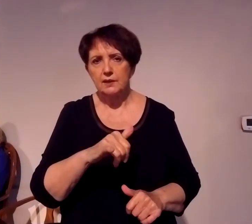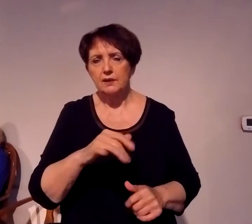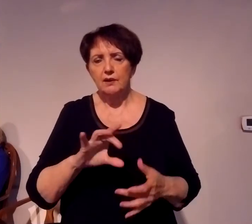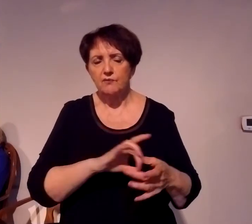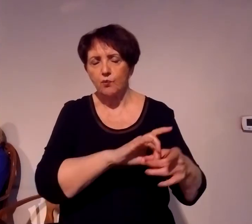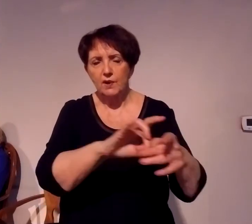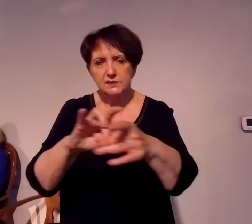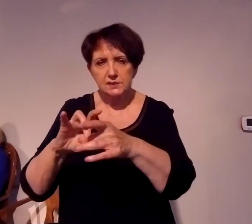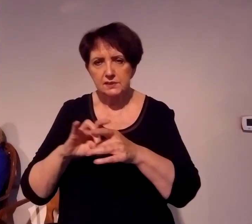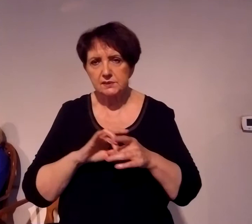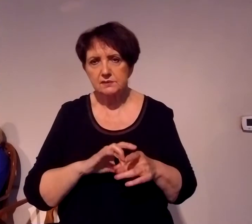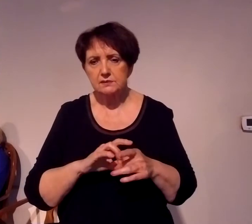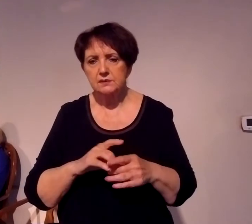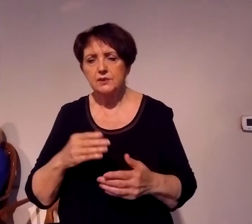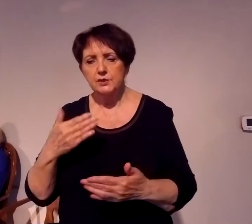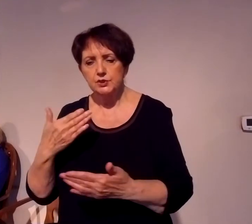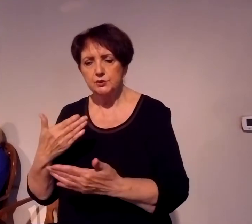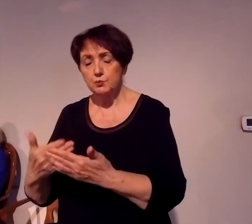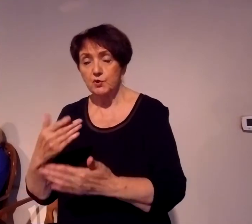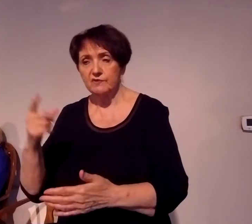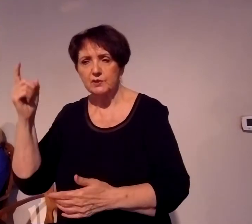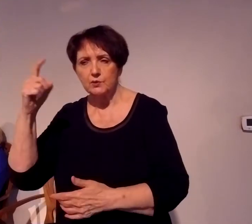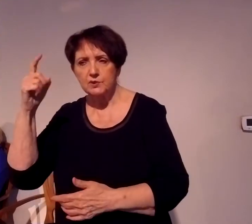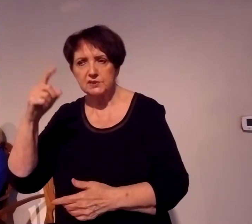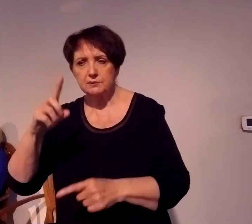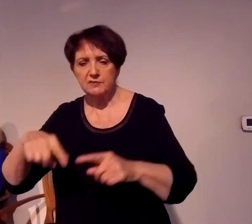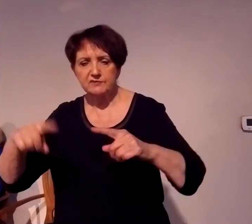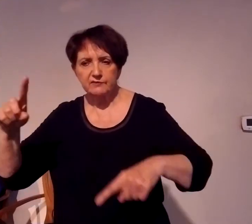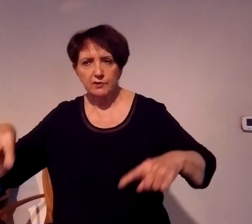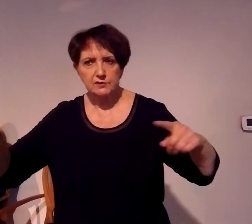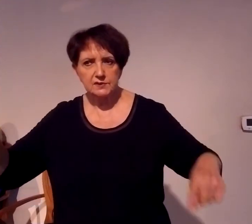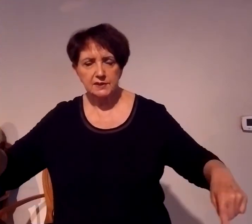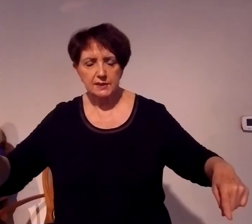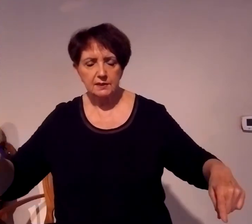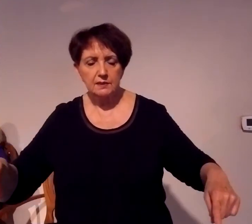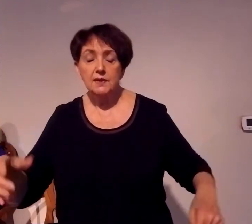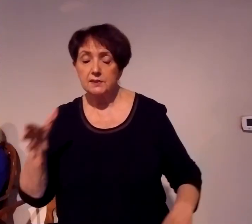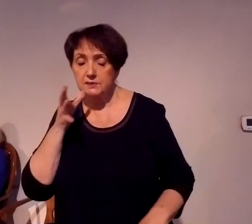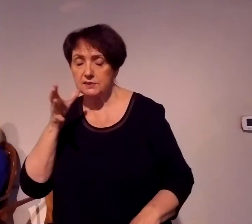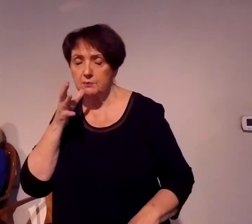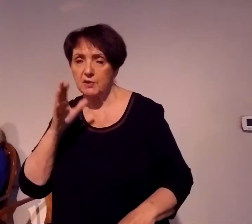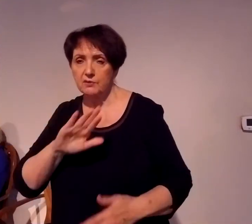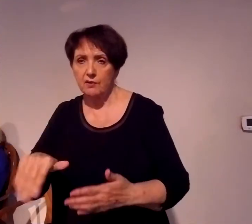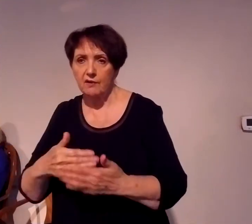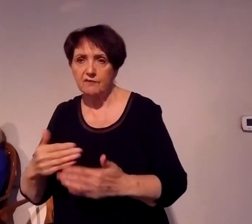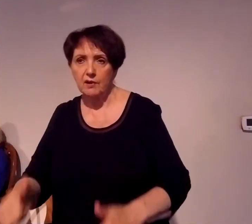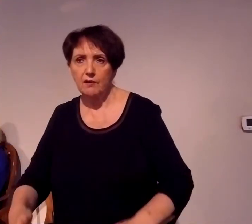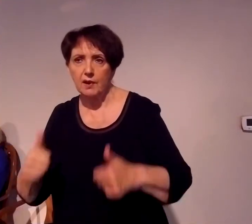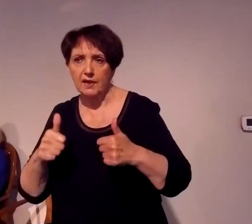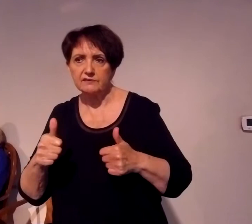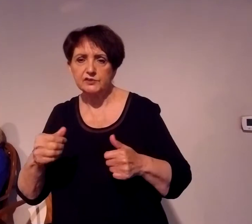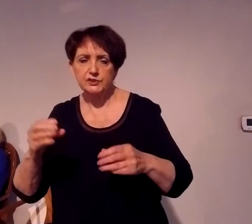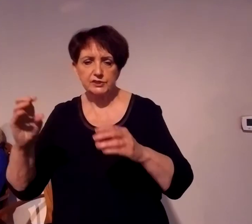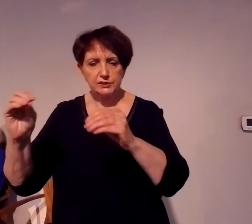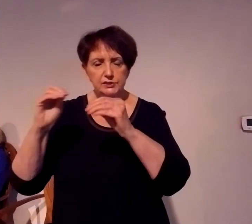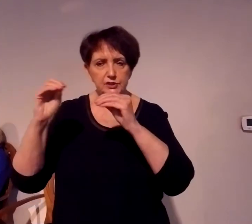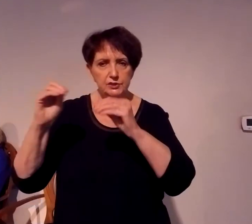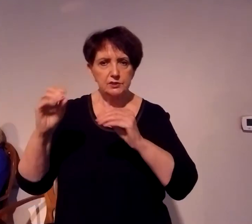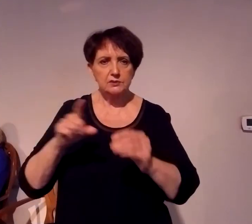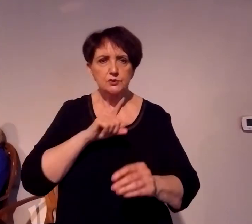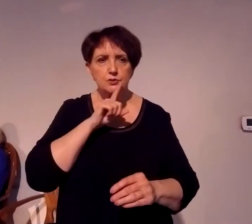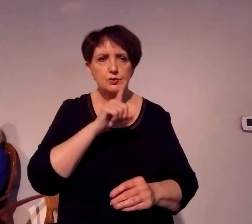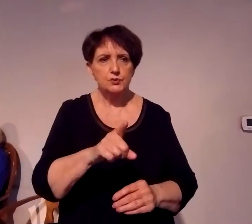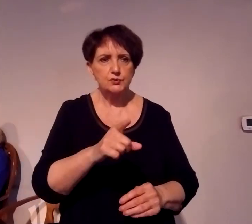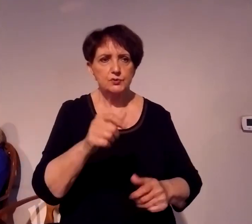She is proving the wisdom of diversity, and as the mother of all life, she is teaching us the true science